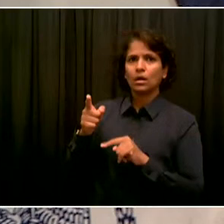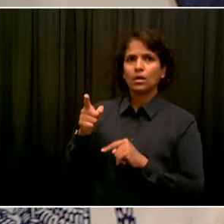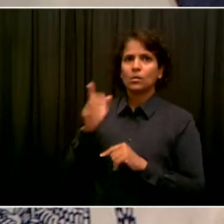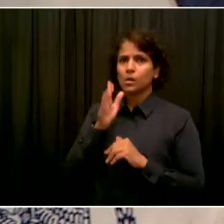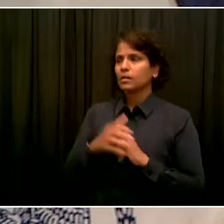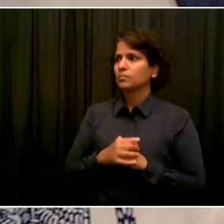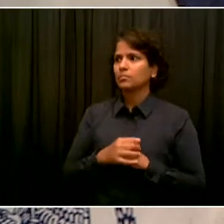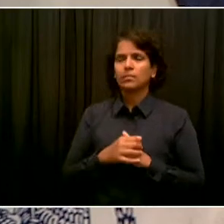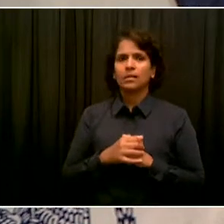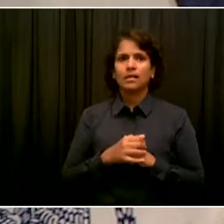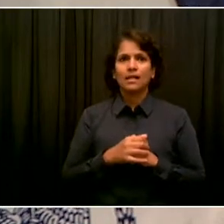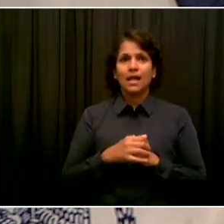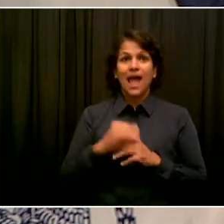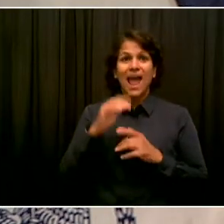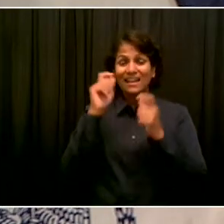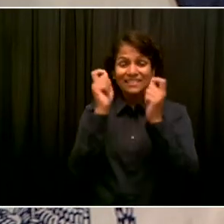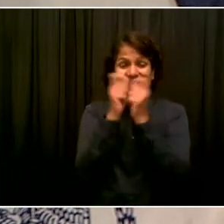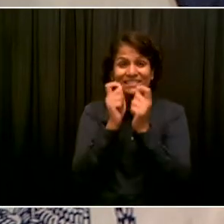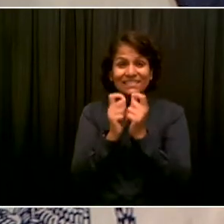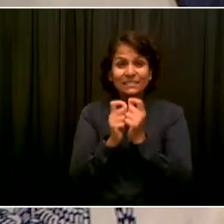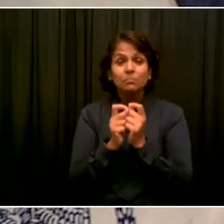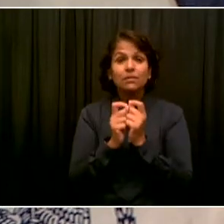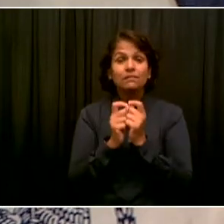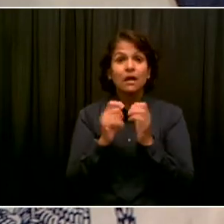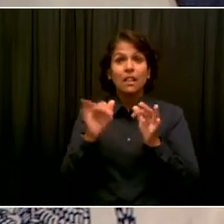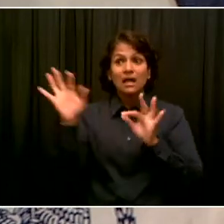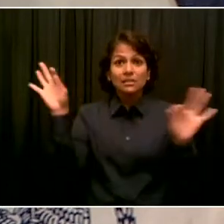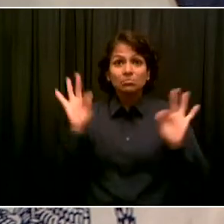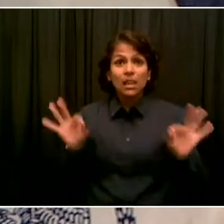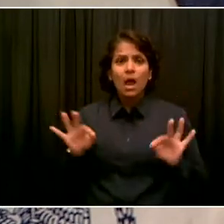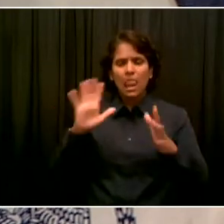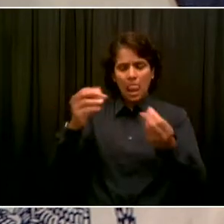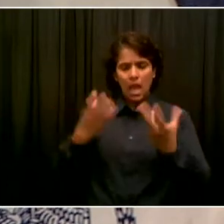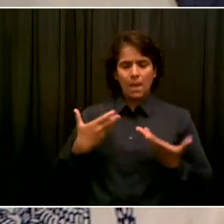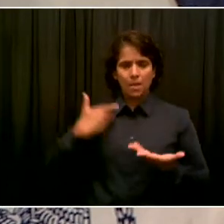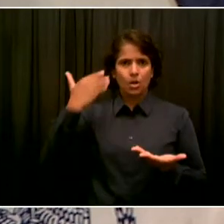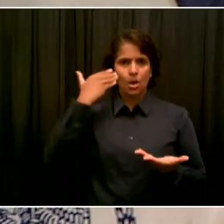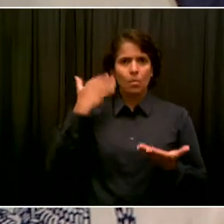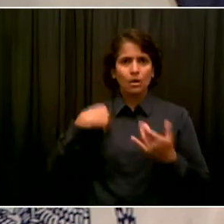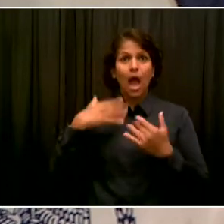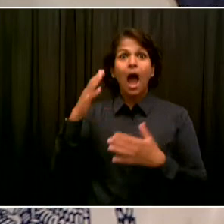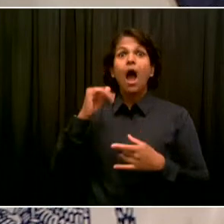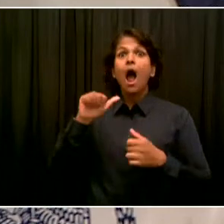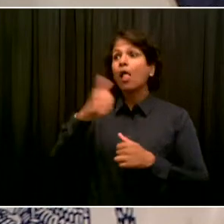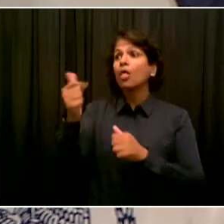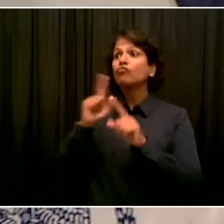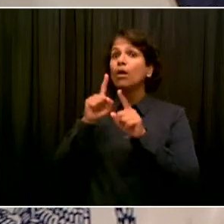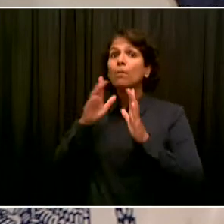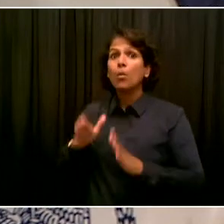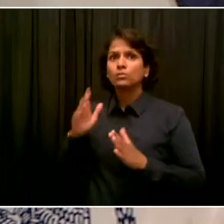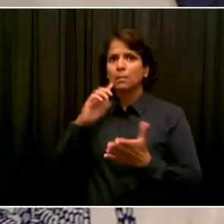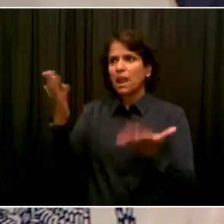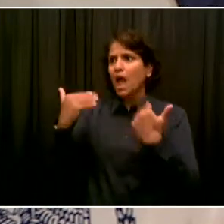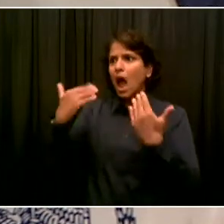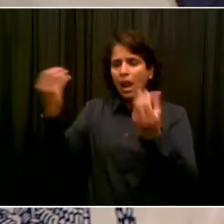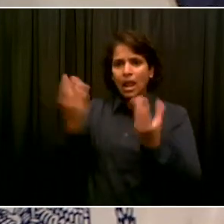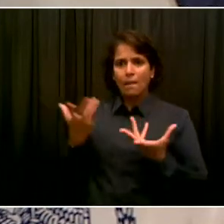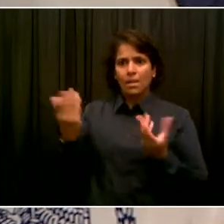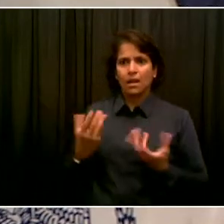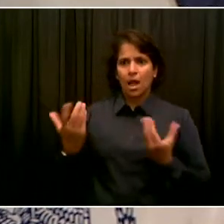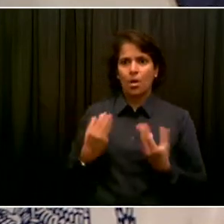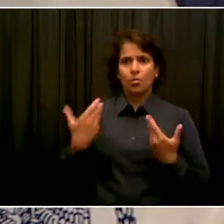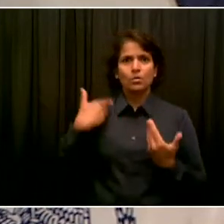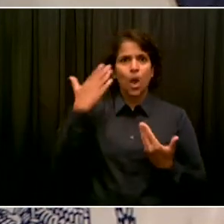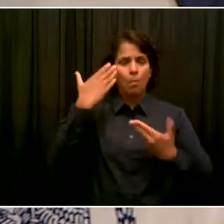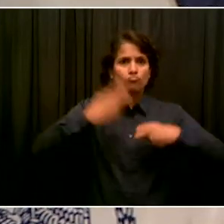can give us or all of your colleagues listening, we welcome reports on where there are problems. The first week or two of school, there's always adjustments to be